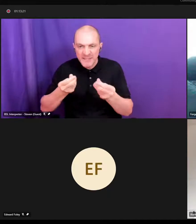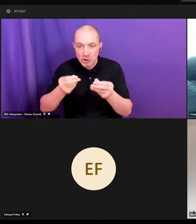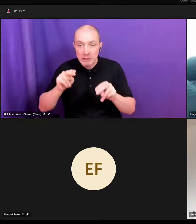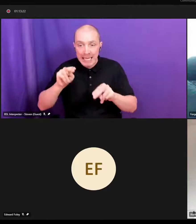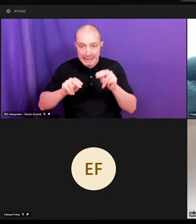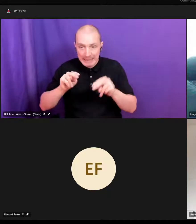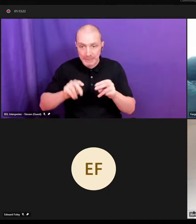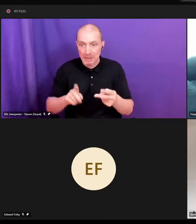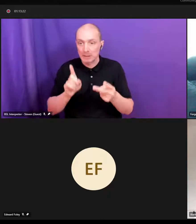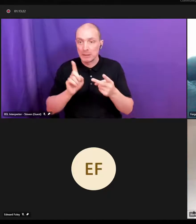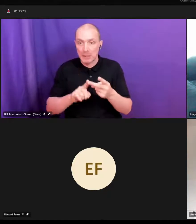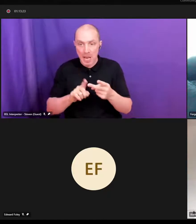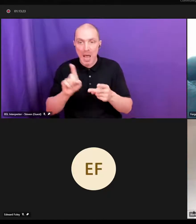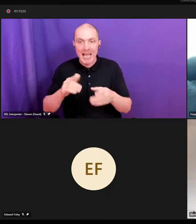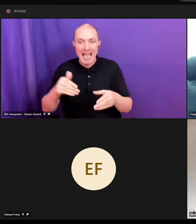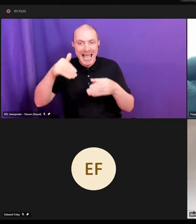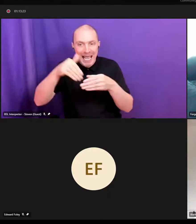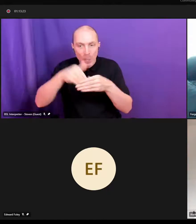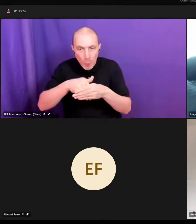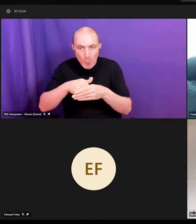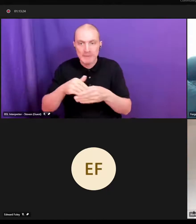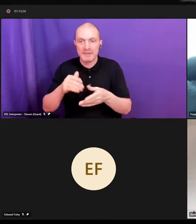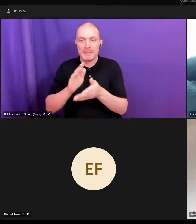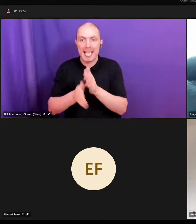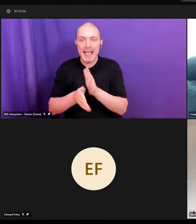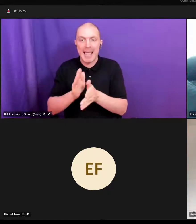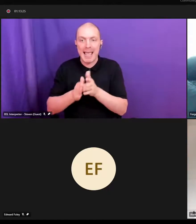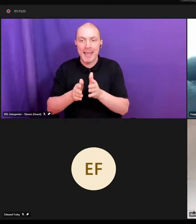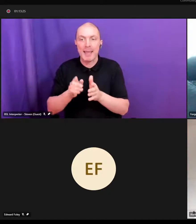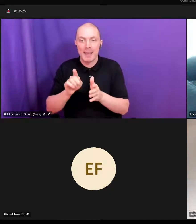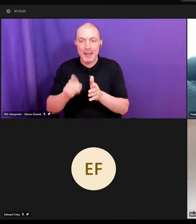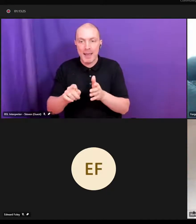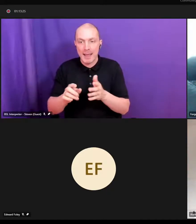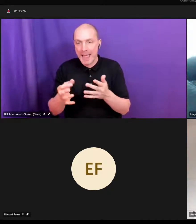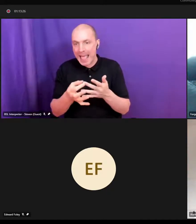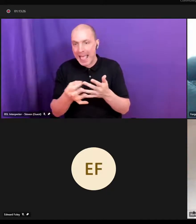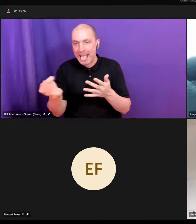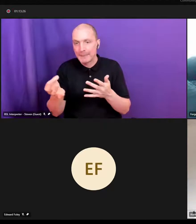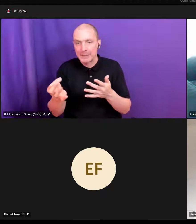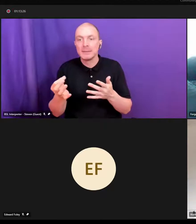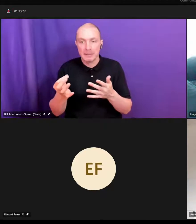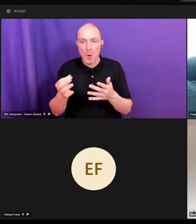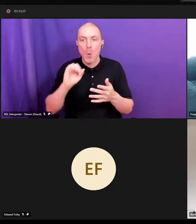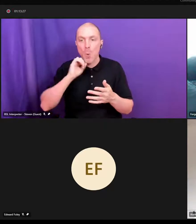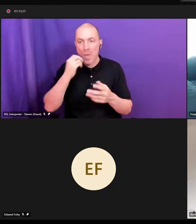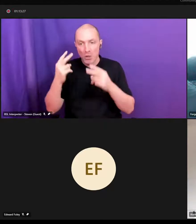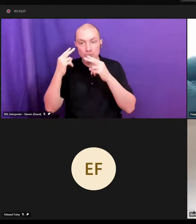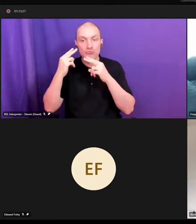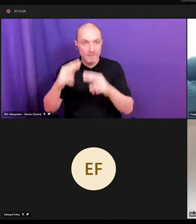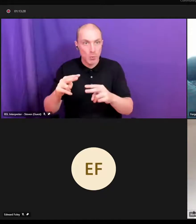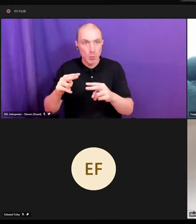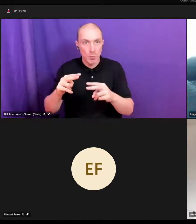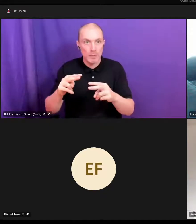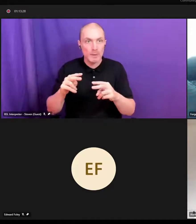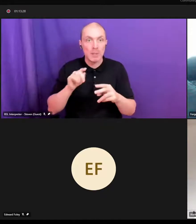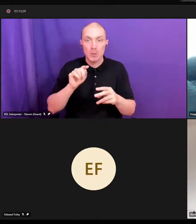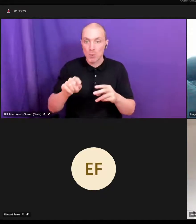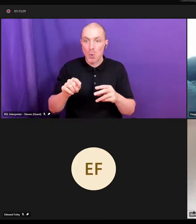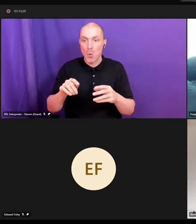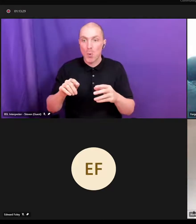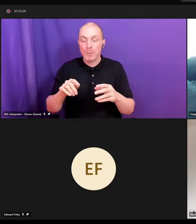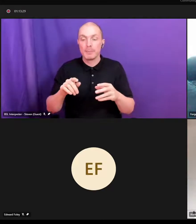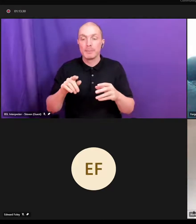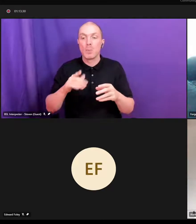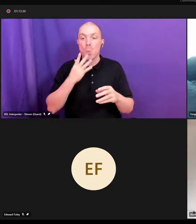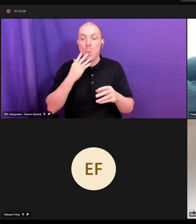the inclusive play area element that's currently included within the existing play areas. Taking all these 3 into account, we would